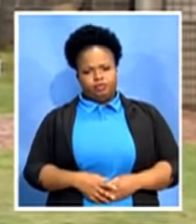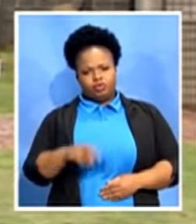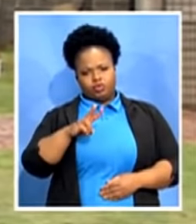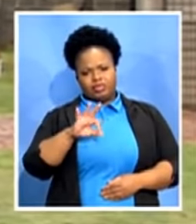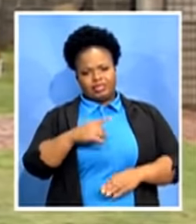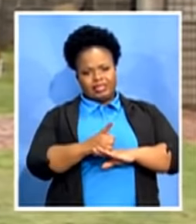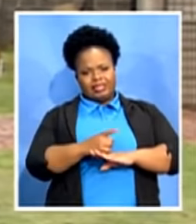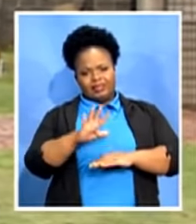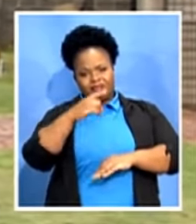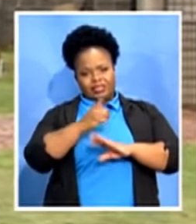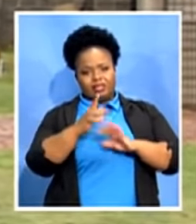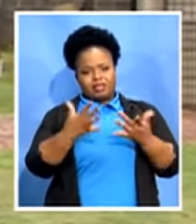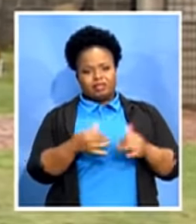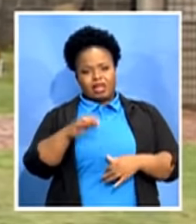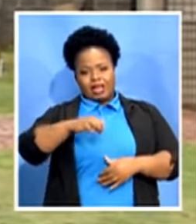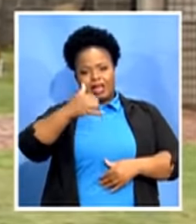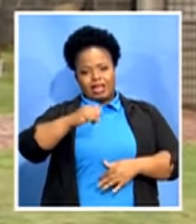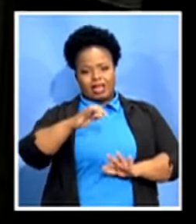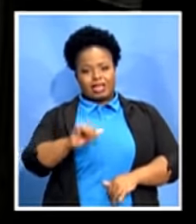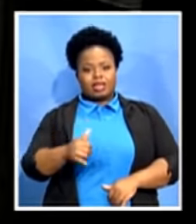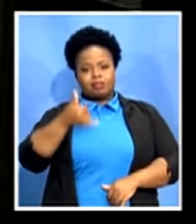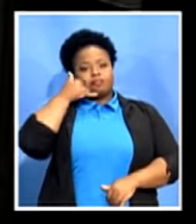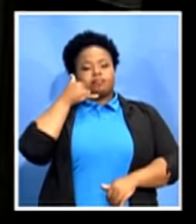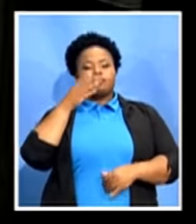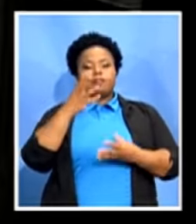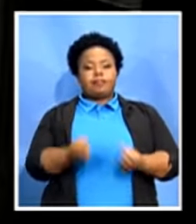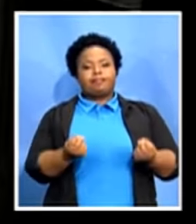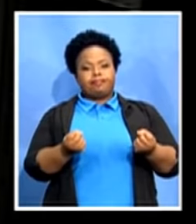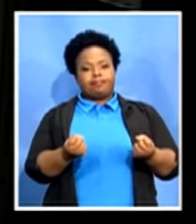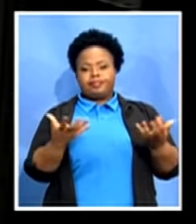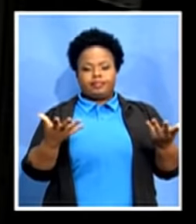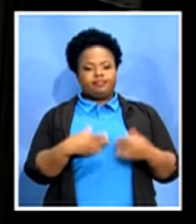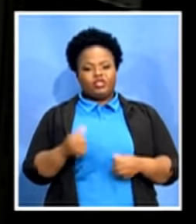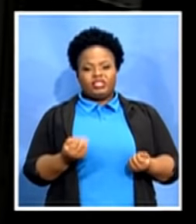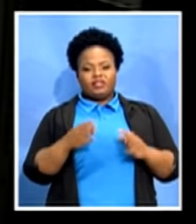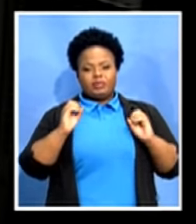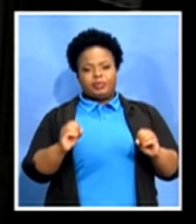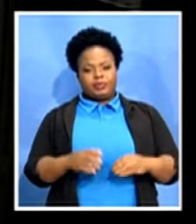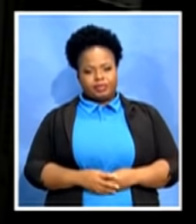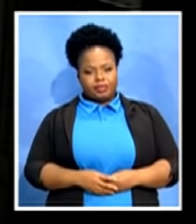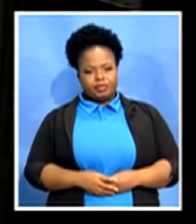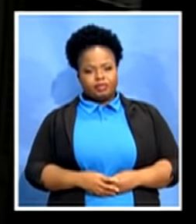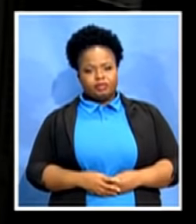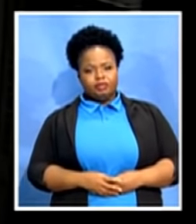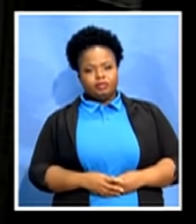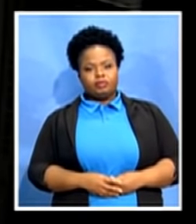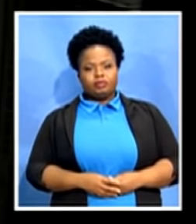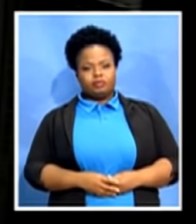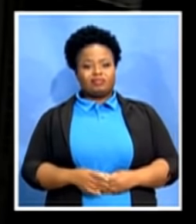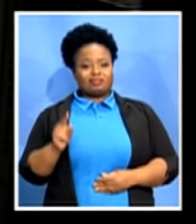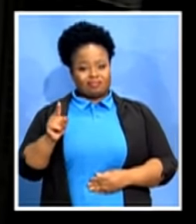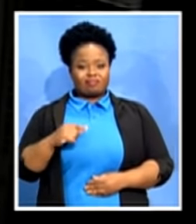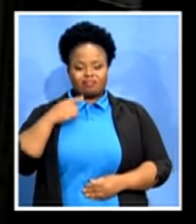in, all of a sudden it's off, there's no signal, no service. Cell tower sites have been plagued with theft